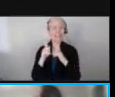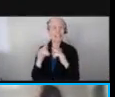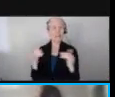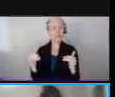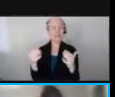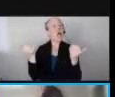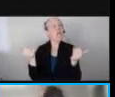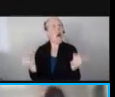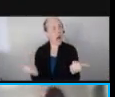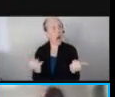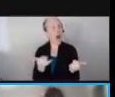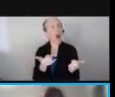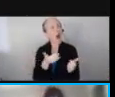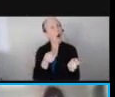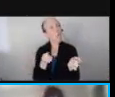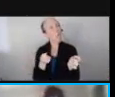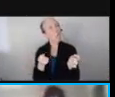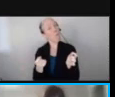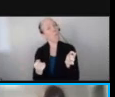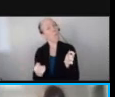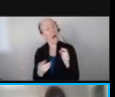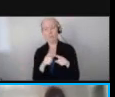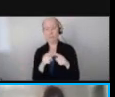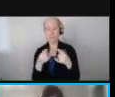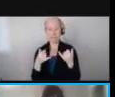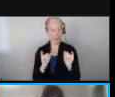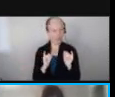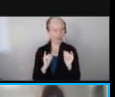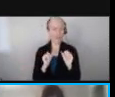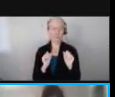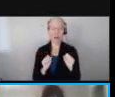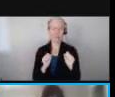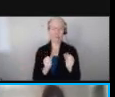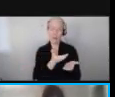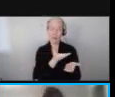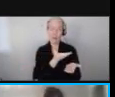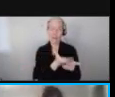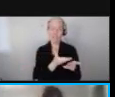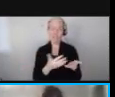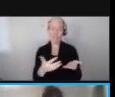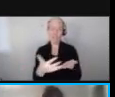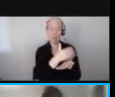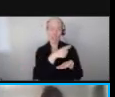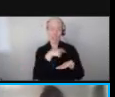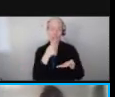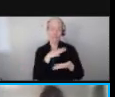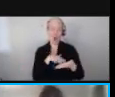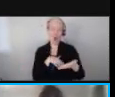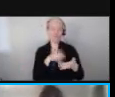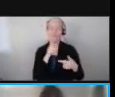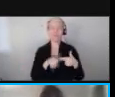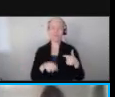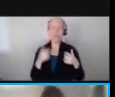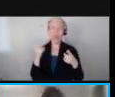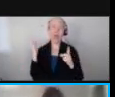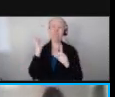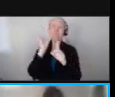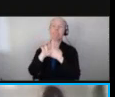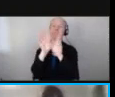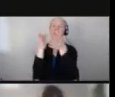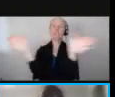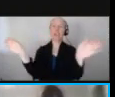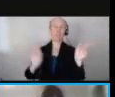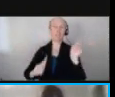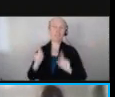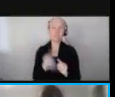changing over time, but still it is possible that the evidence base that we have to date isn't generalizable to the general population,